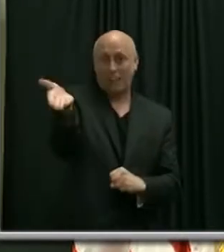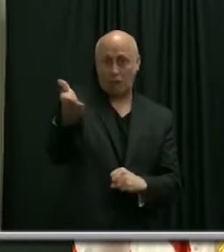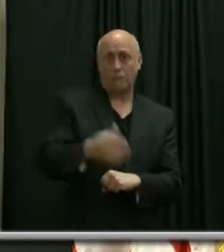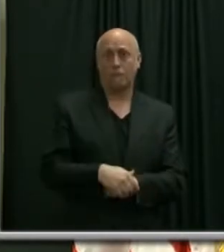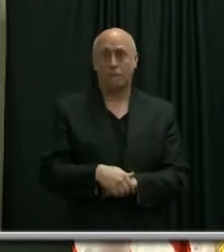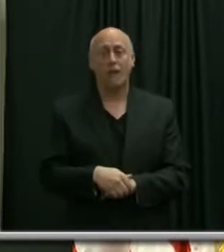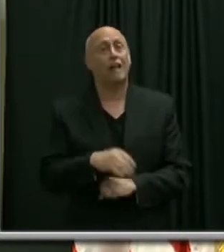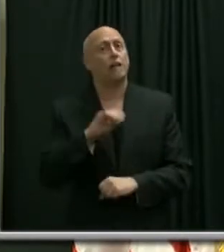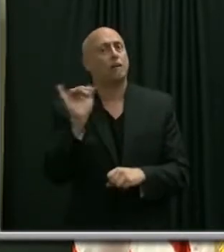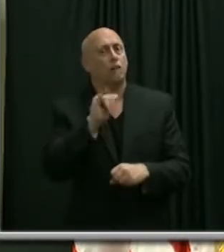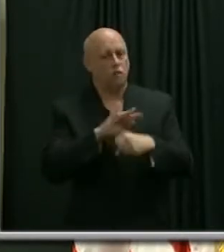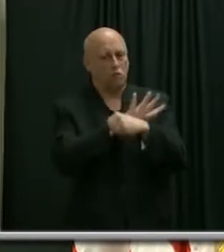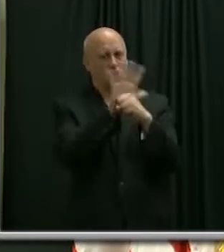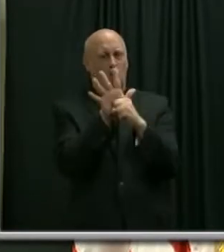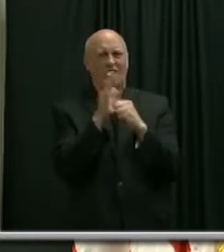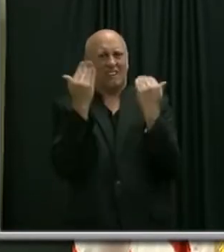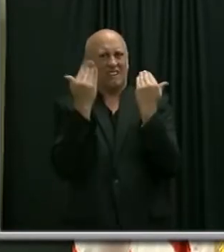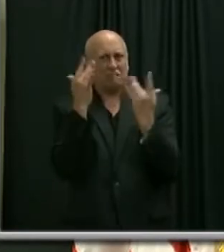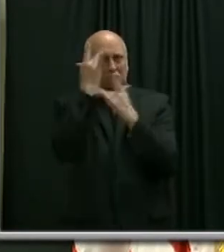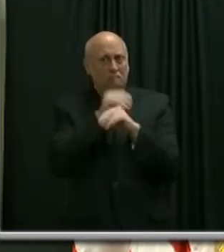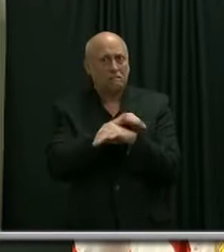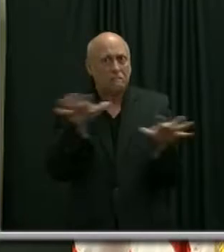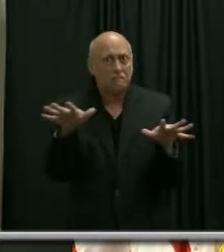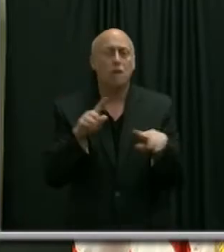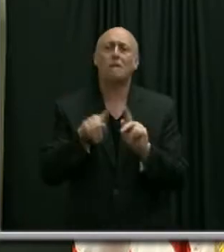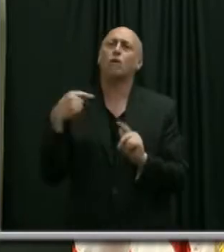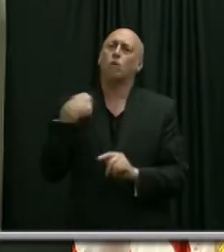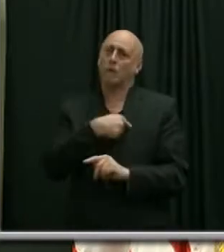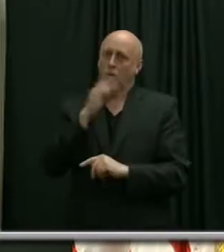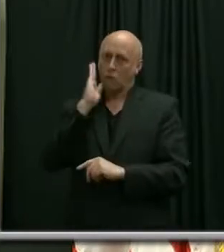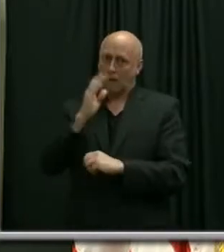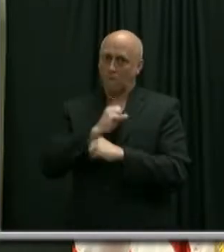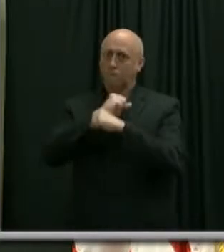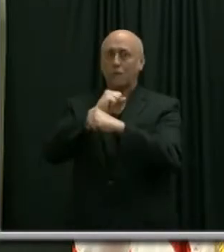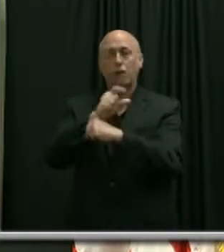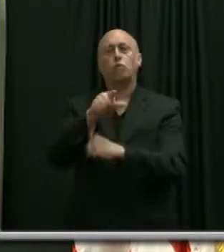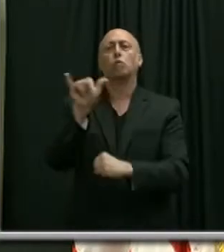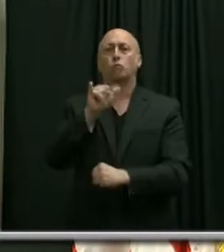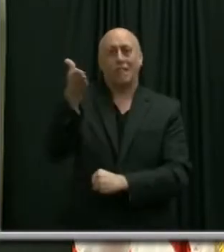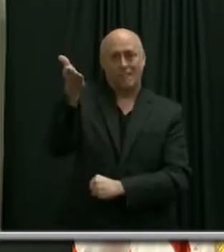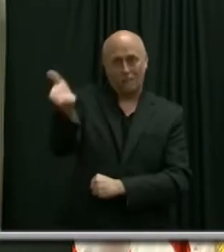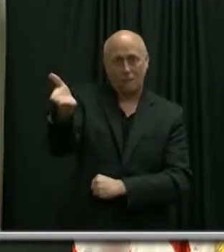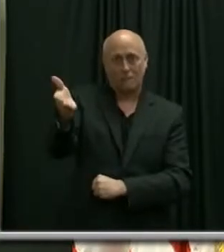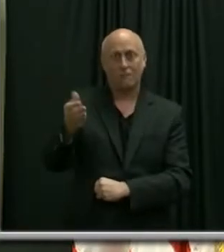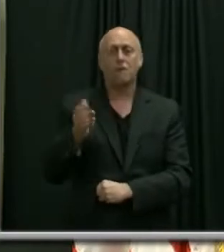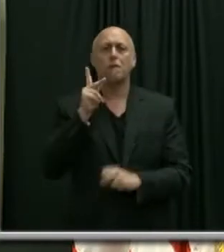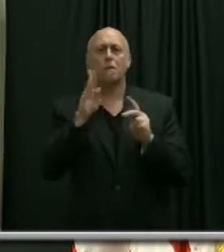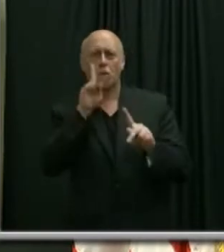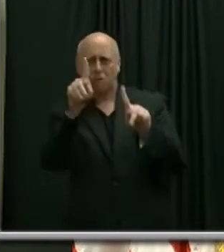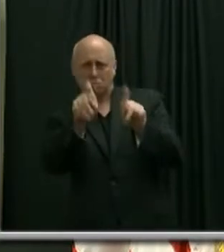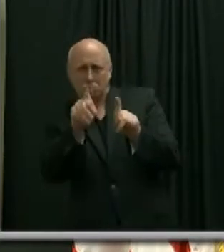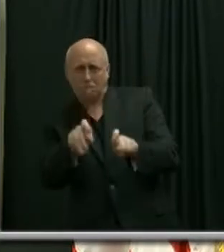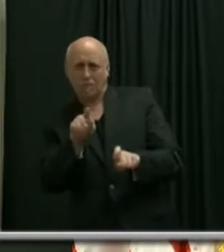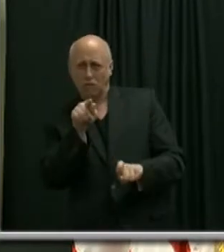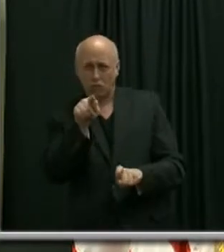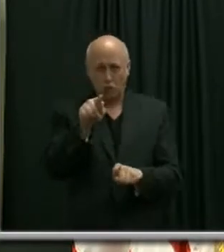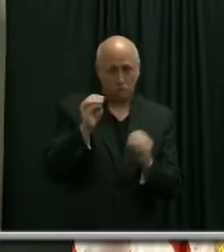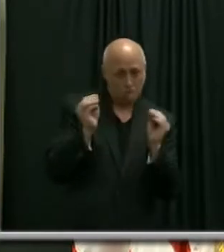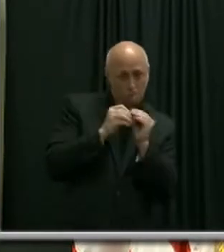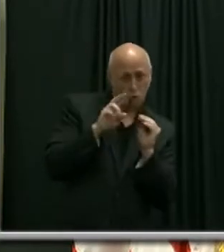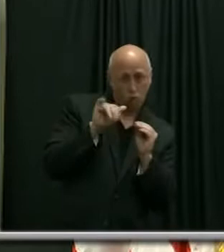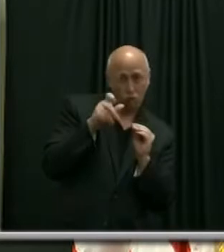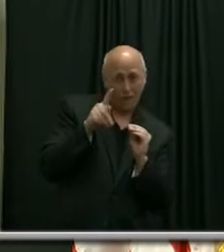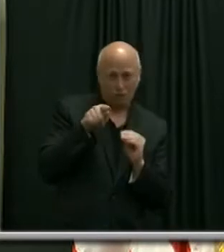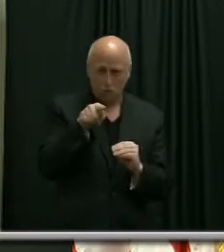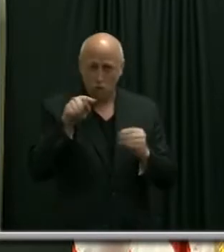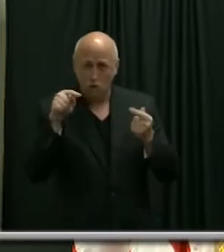especially tricky, and having an expert help you is very important. You can have advocates assess your level of risk of being seriously